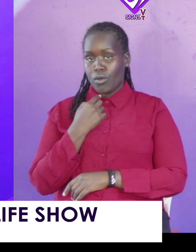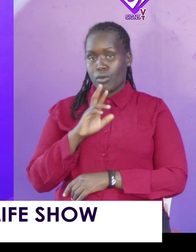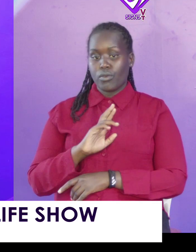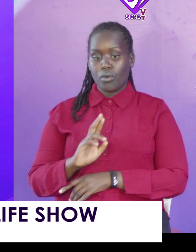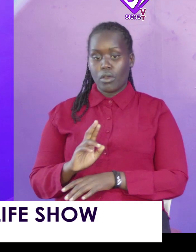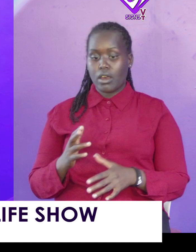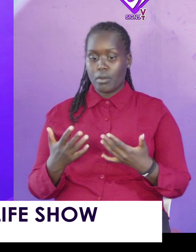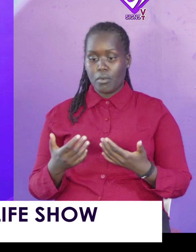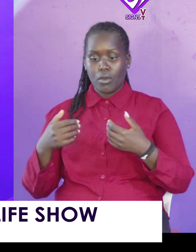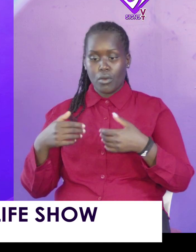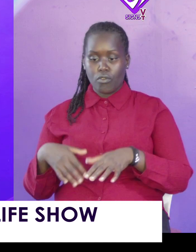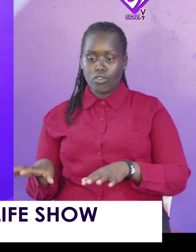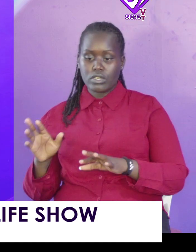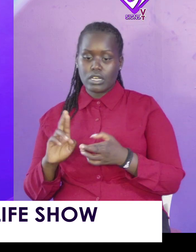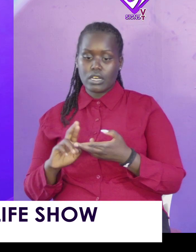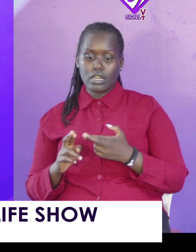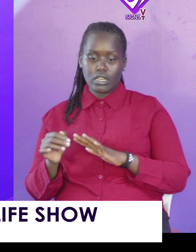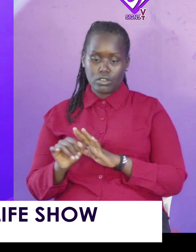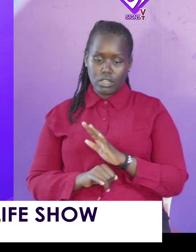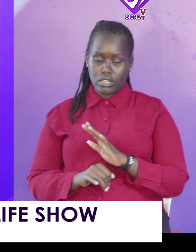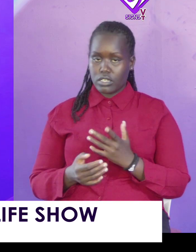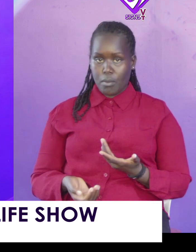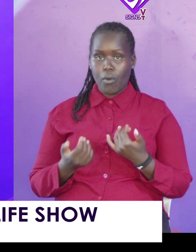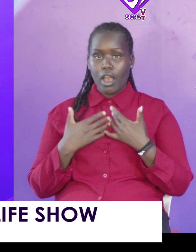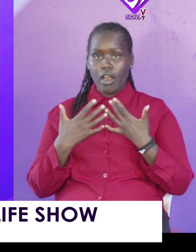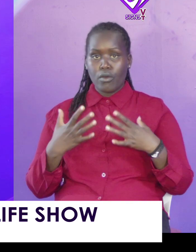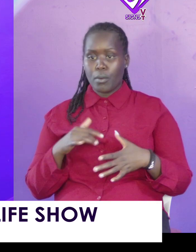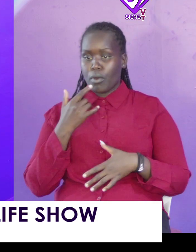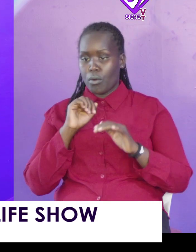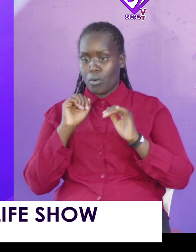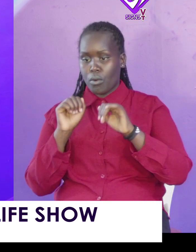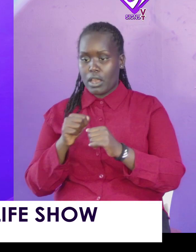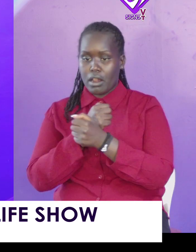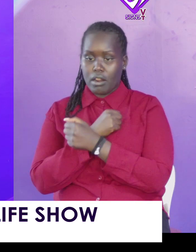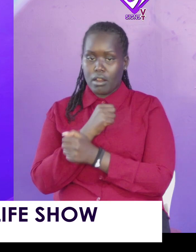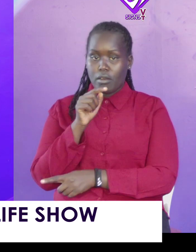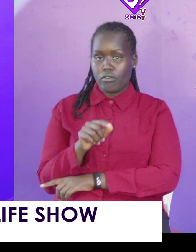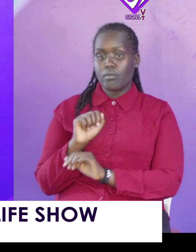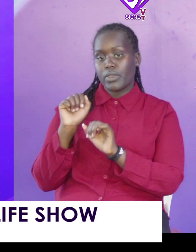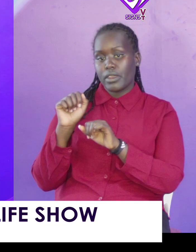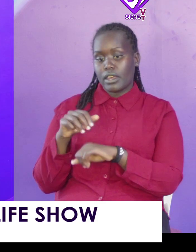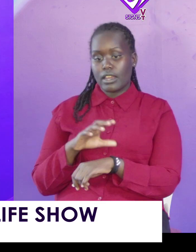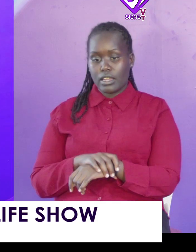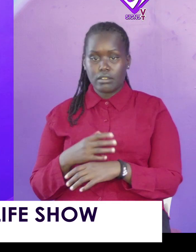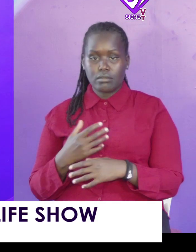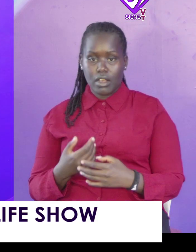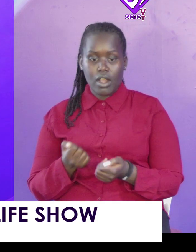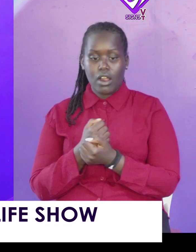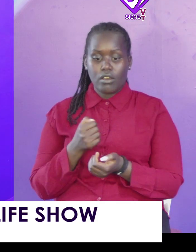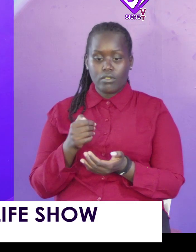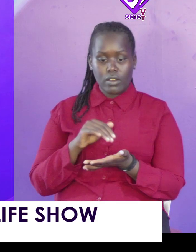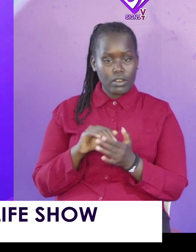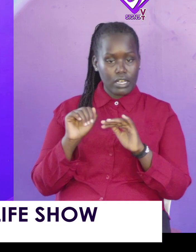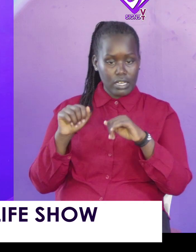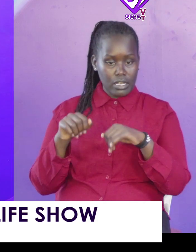have lost a relationship. Come on, there are people who can still love you. You can get in love again. You can get